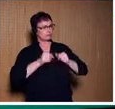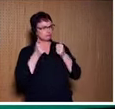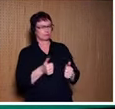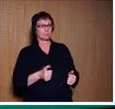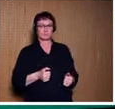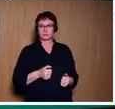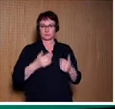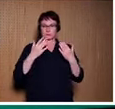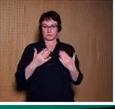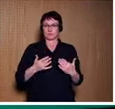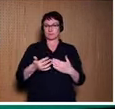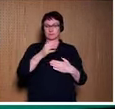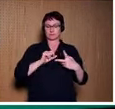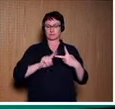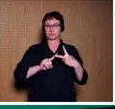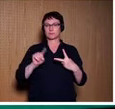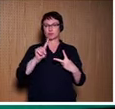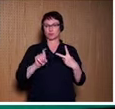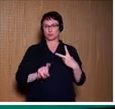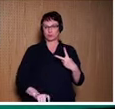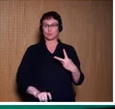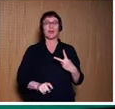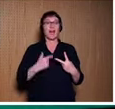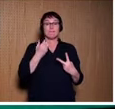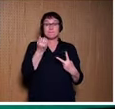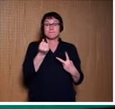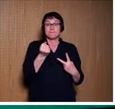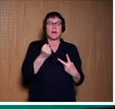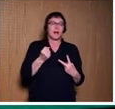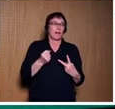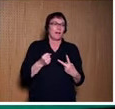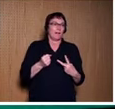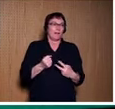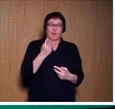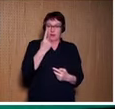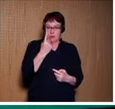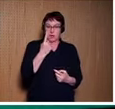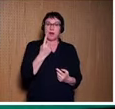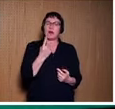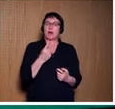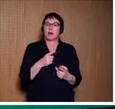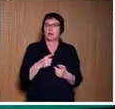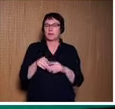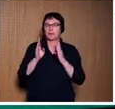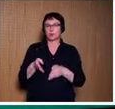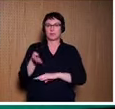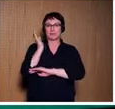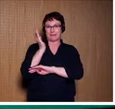to transition to the second round of questions. We do have 1 minute per speaker at this time for the second round of